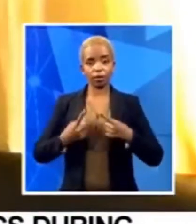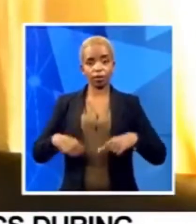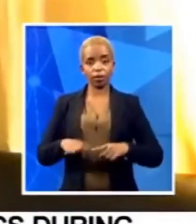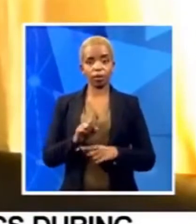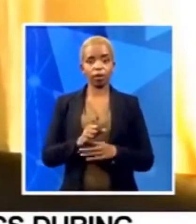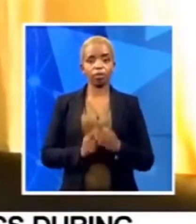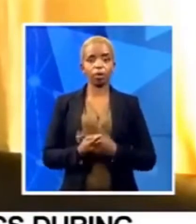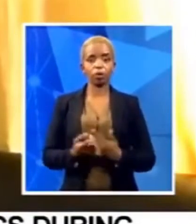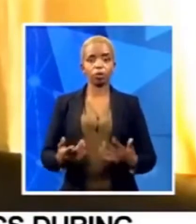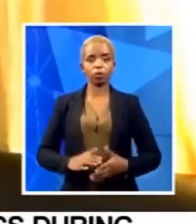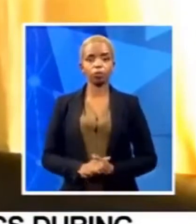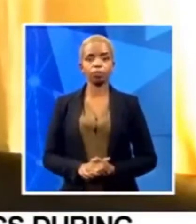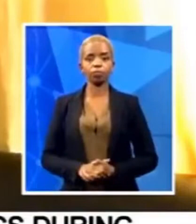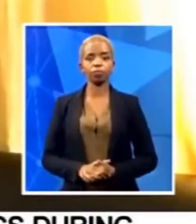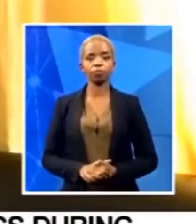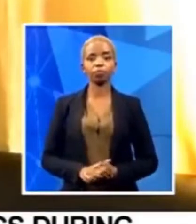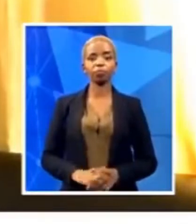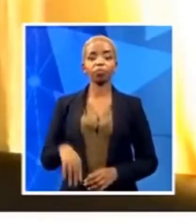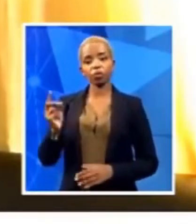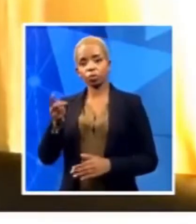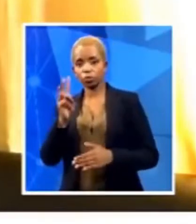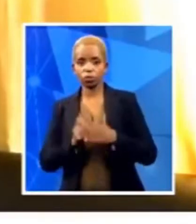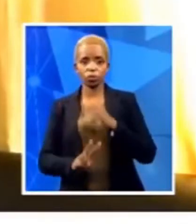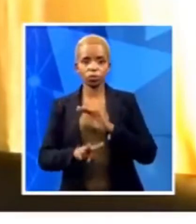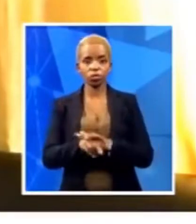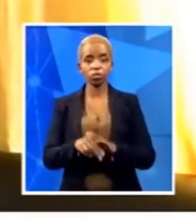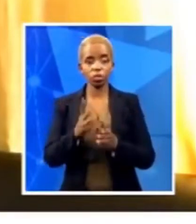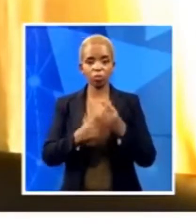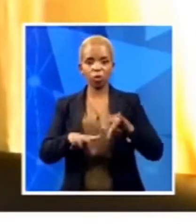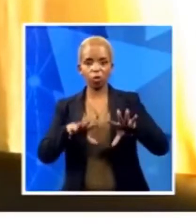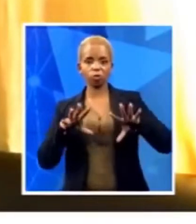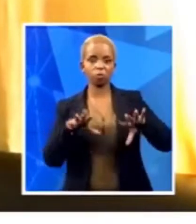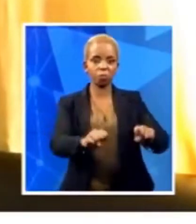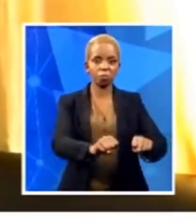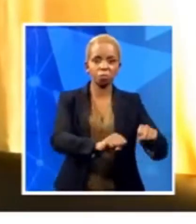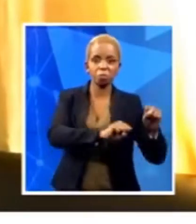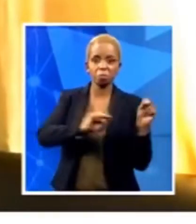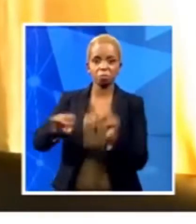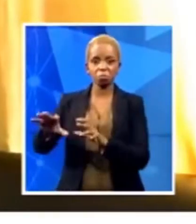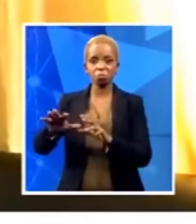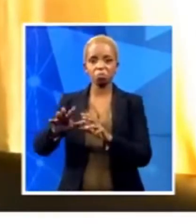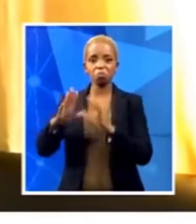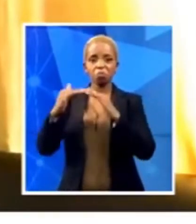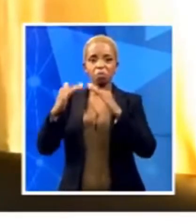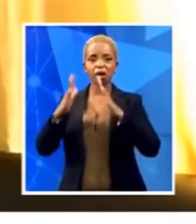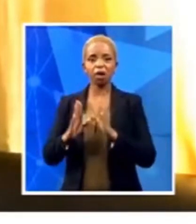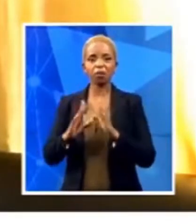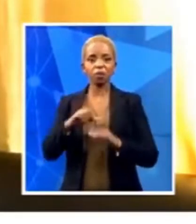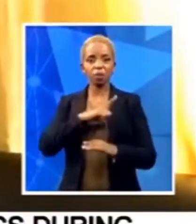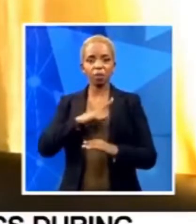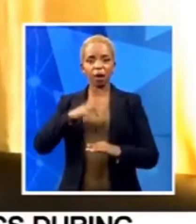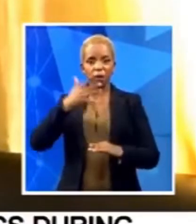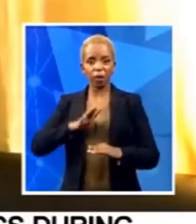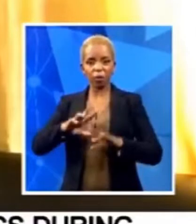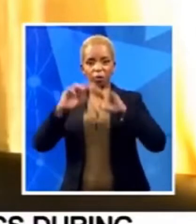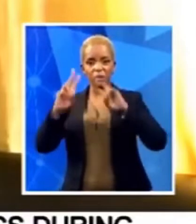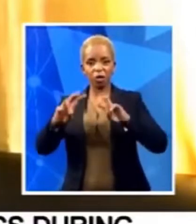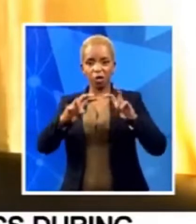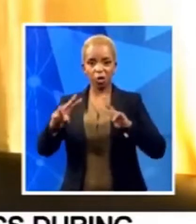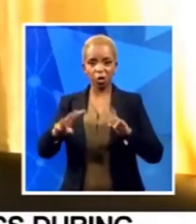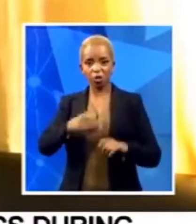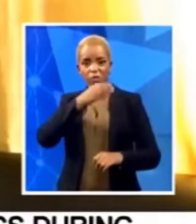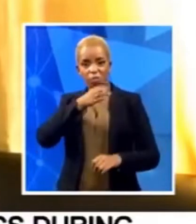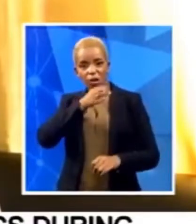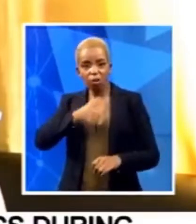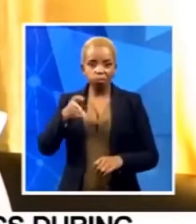grabbed them outside from the house because they wanted to search if there is beers. They came with him here. They